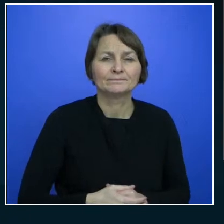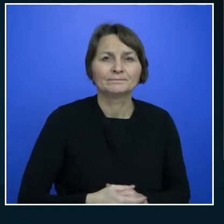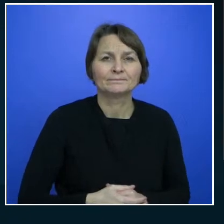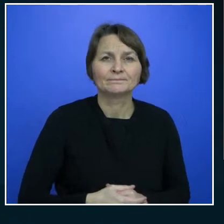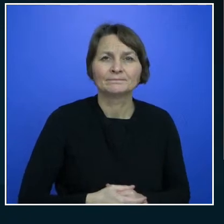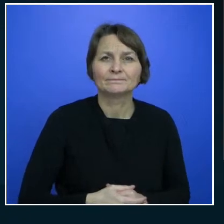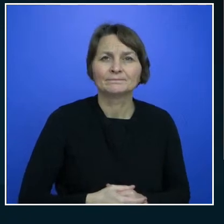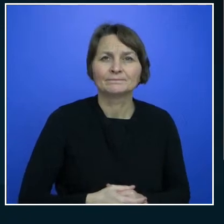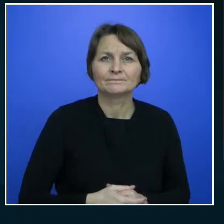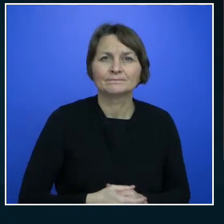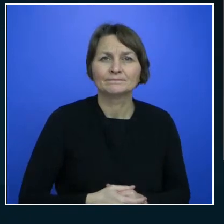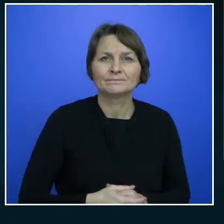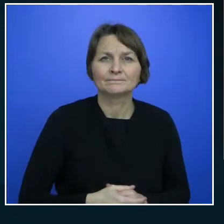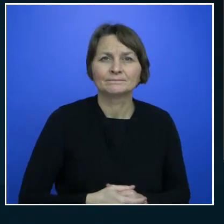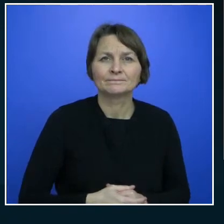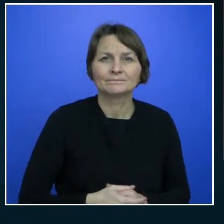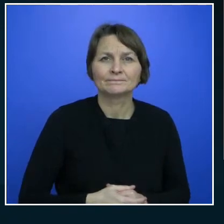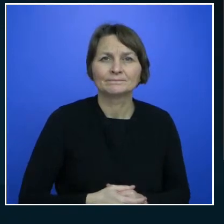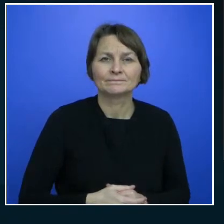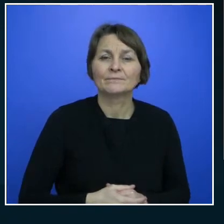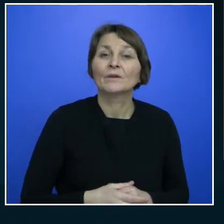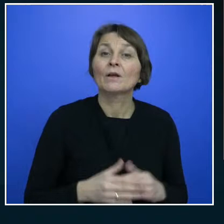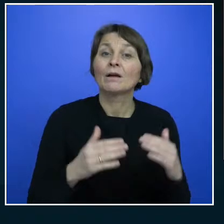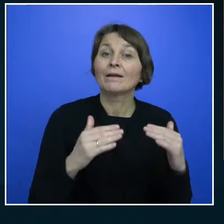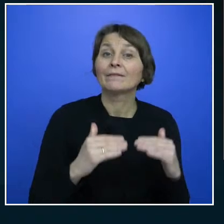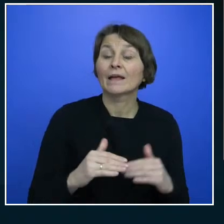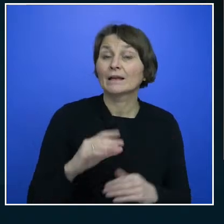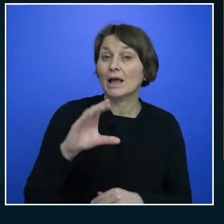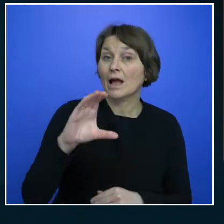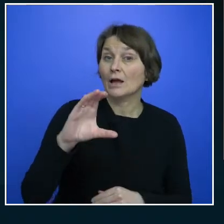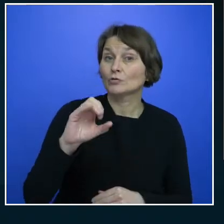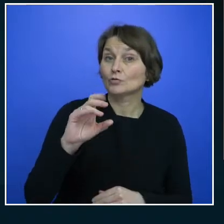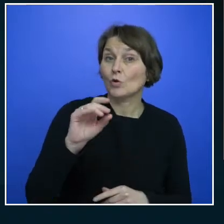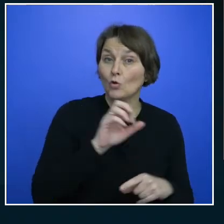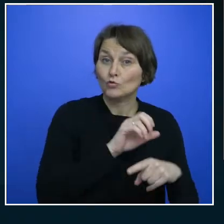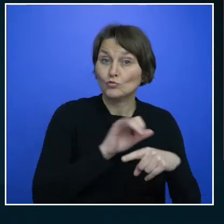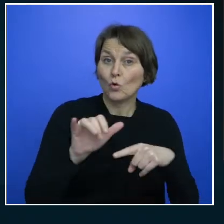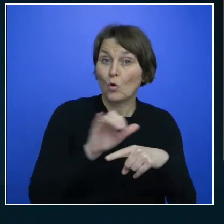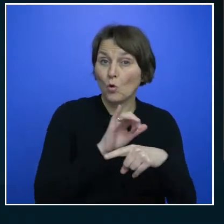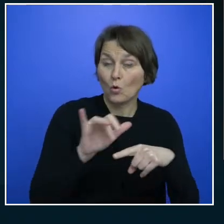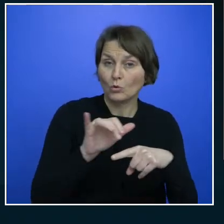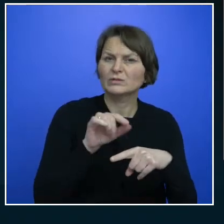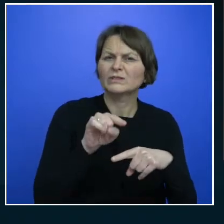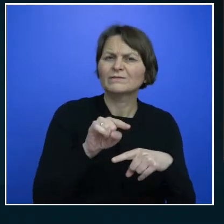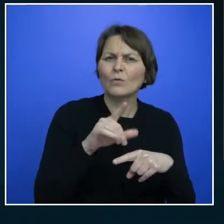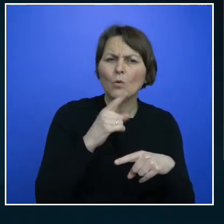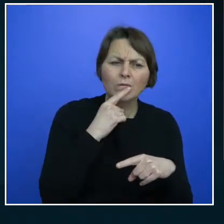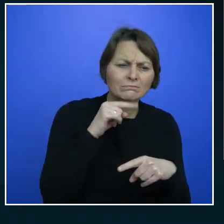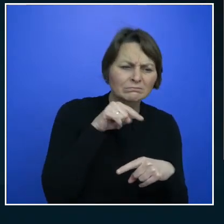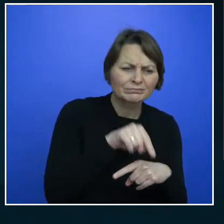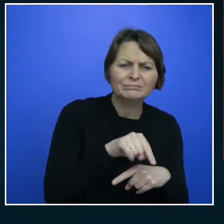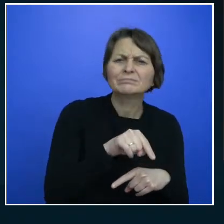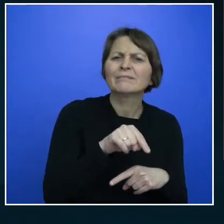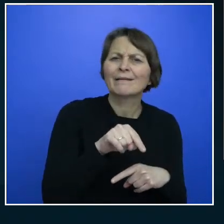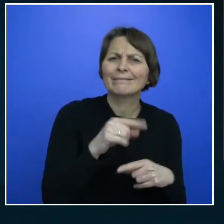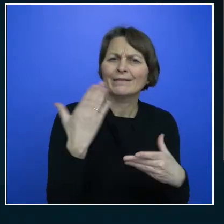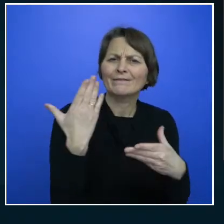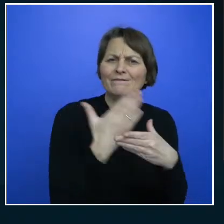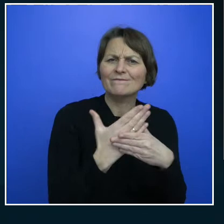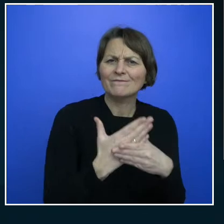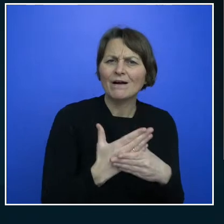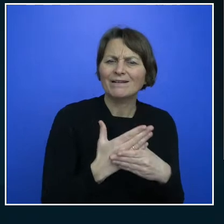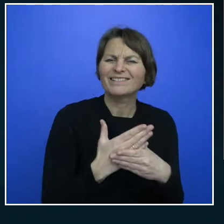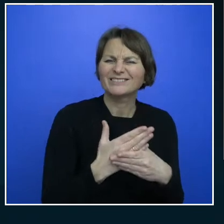Markdown files. I use also as a Windows insider. I'm very fond